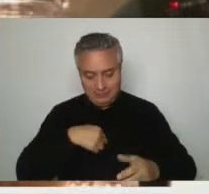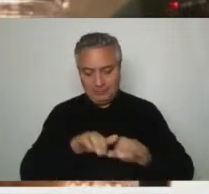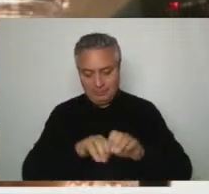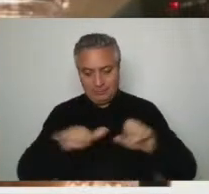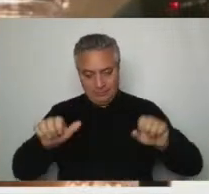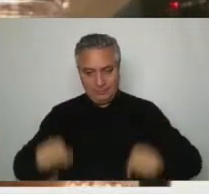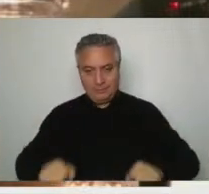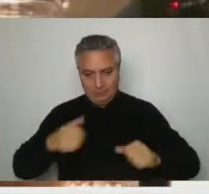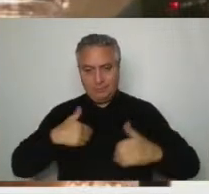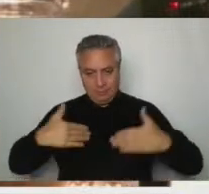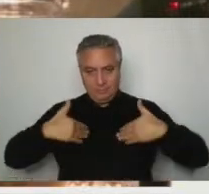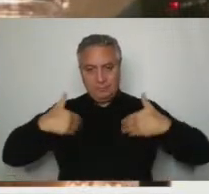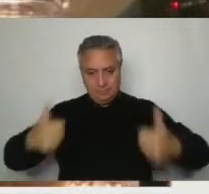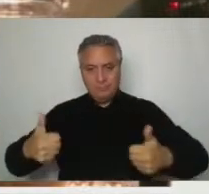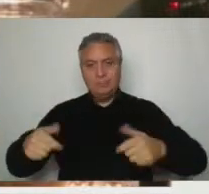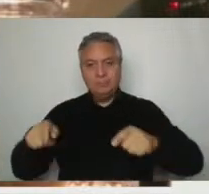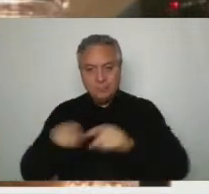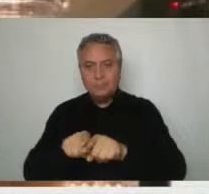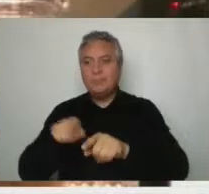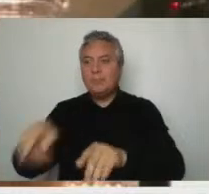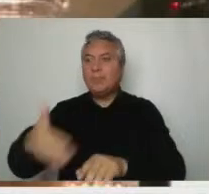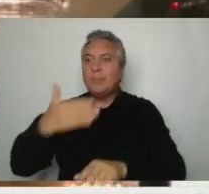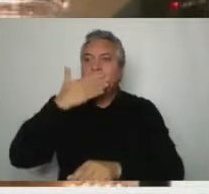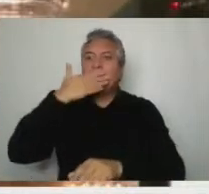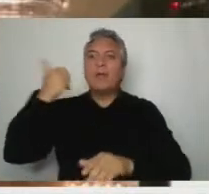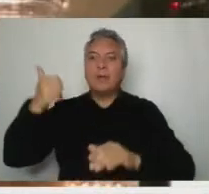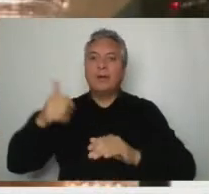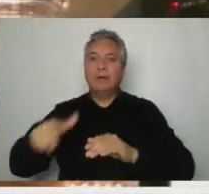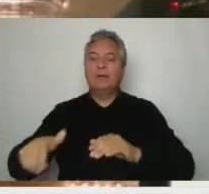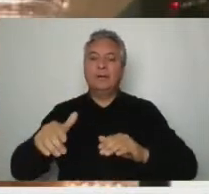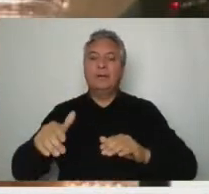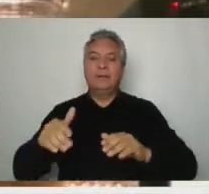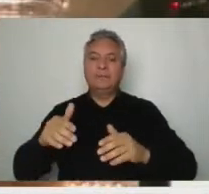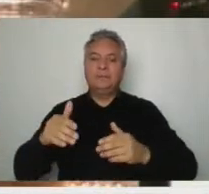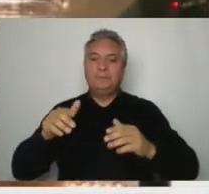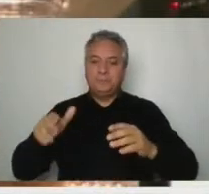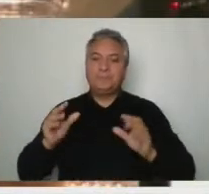the health service has contributed to improving health